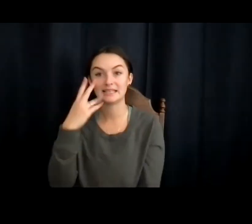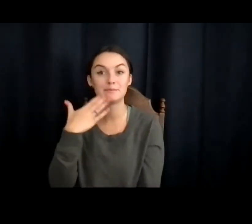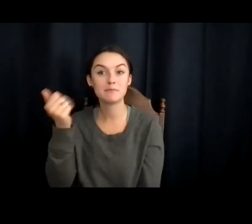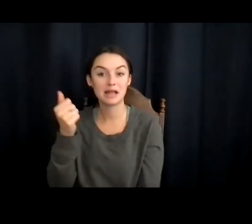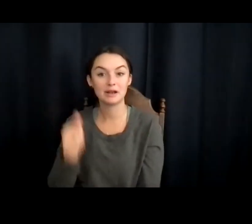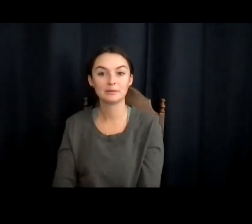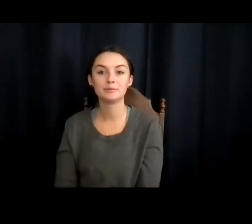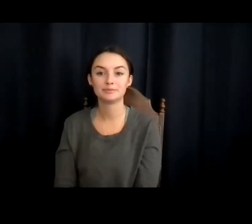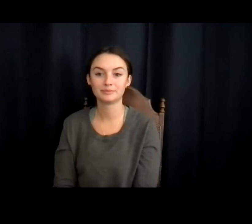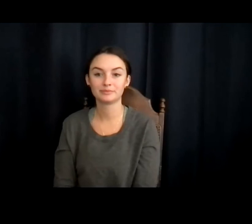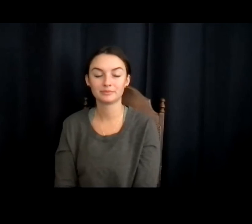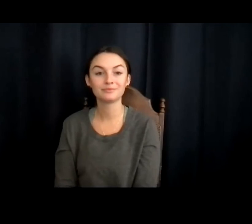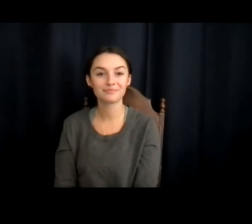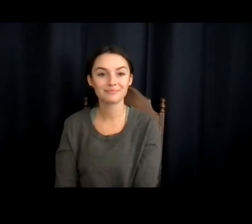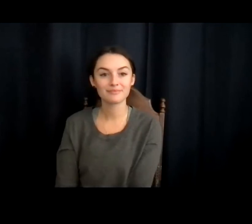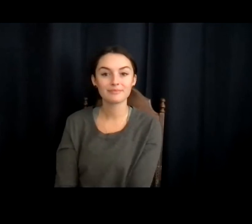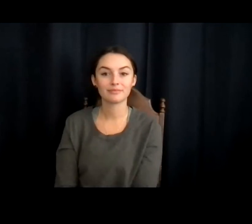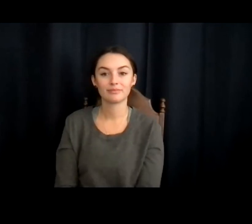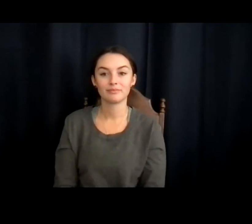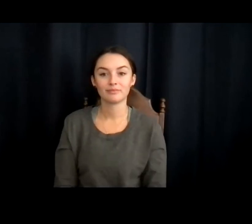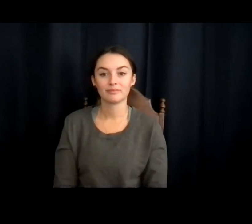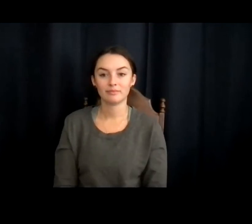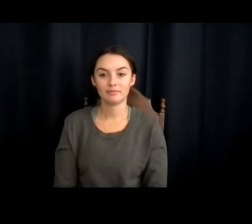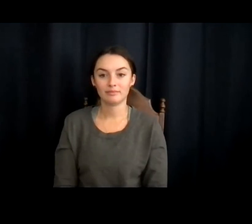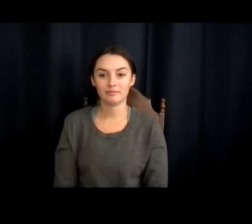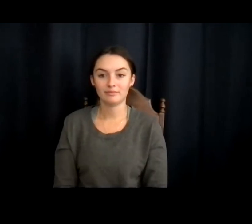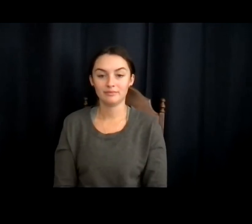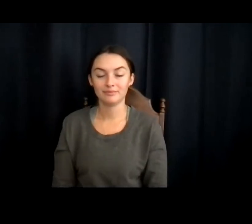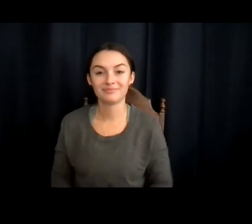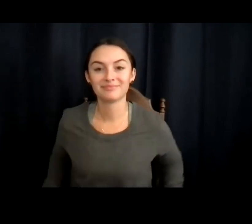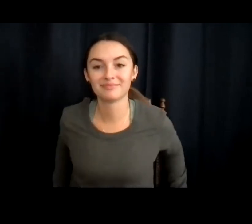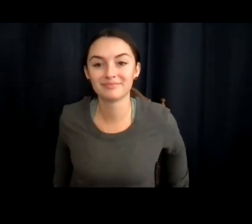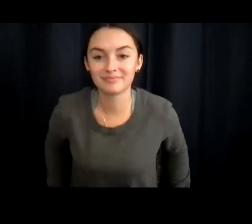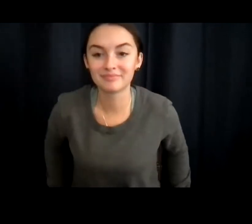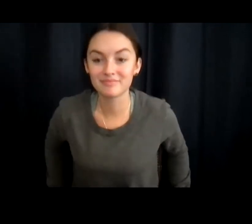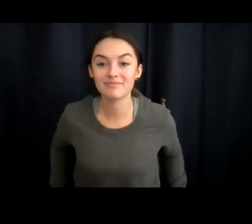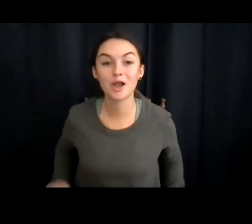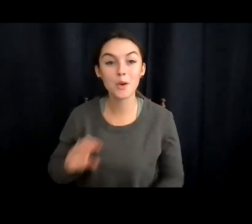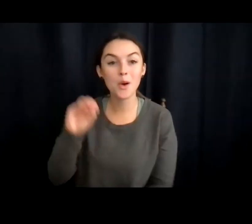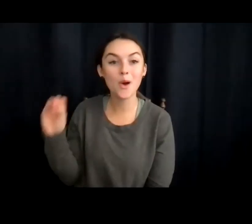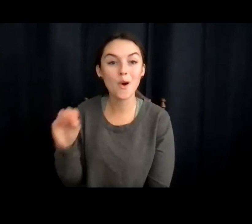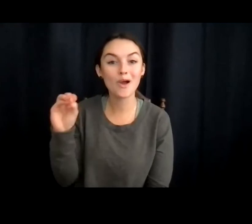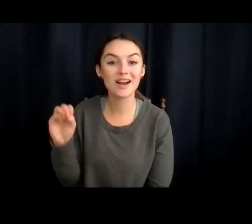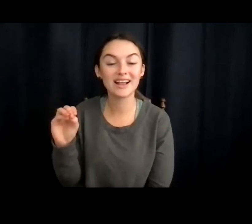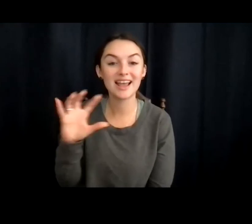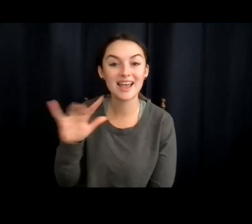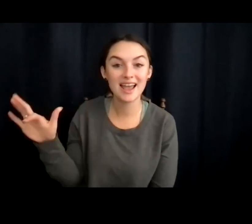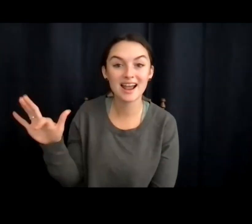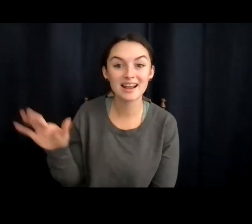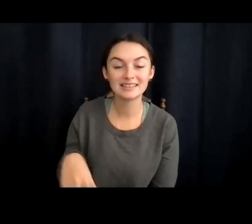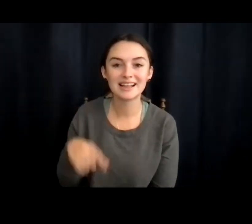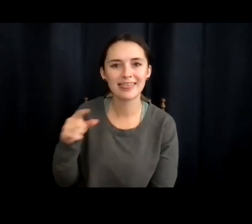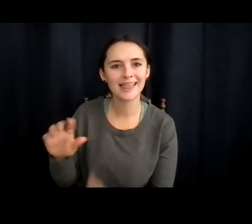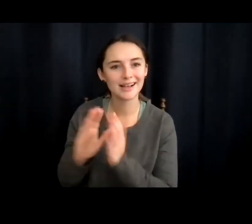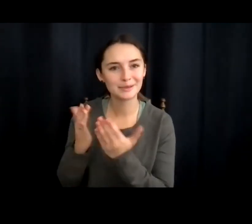And this is called B is for Beaver, an Oregon Alphabet. And this book is actually in every